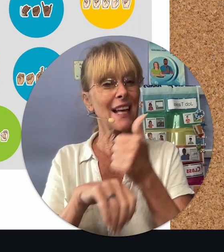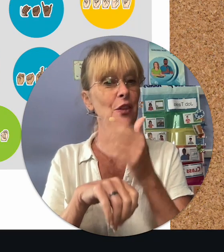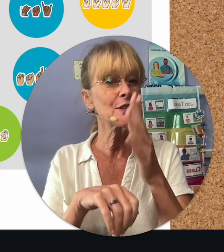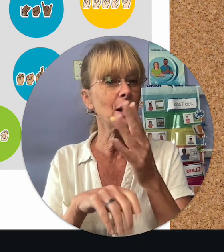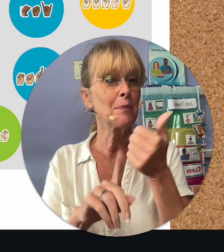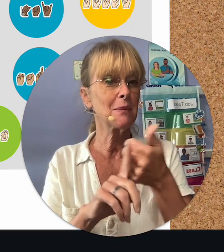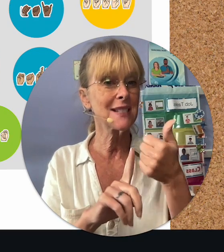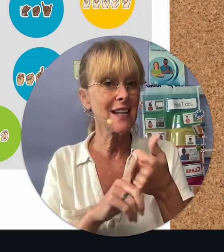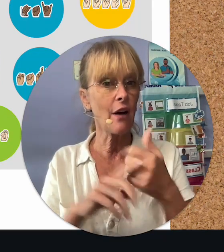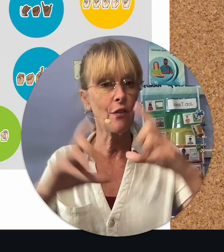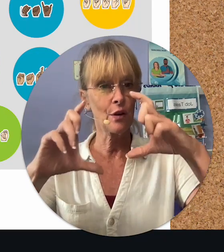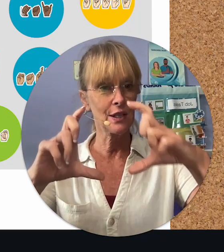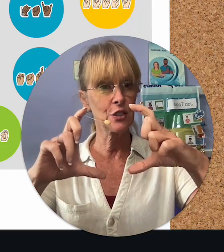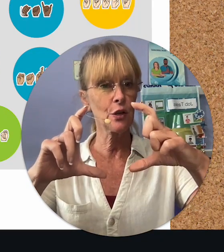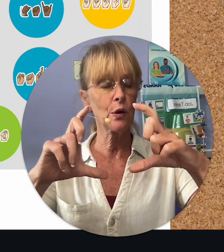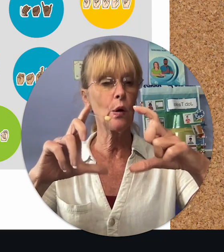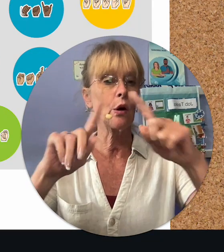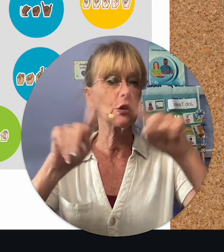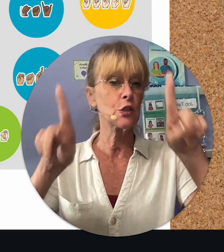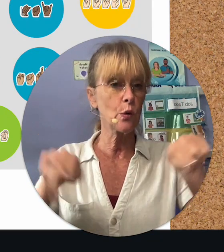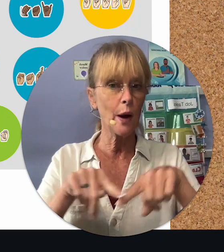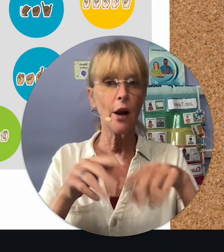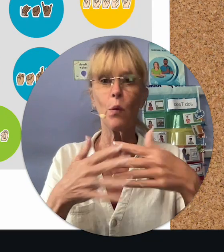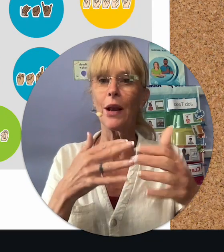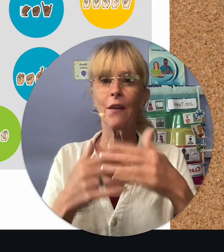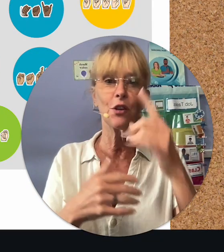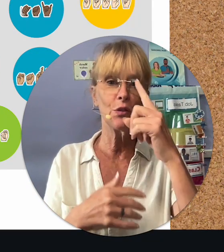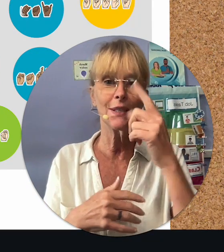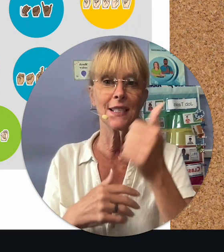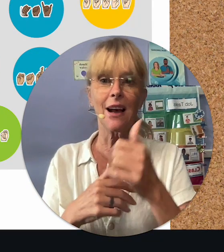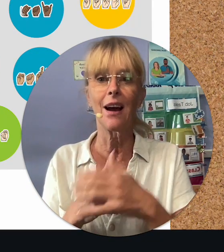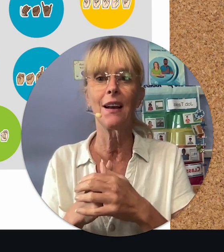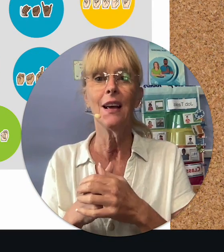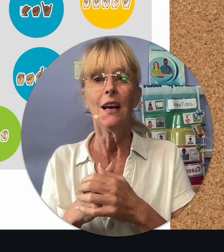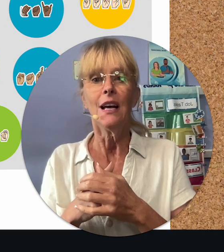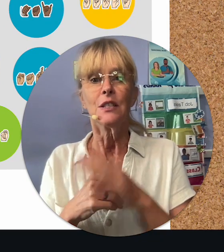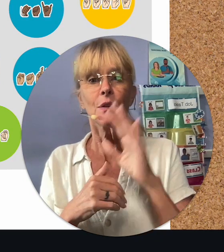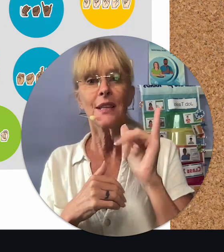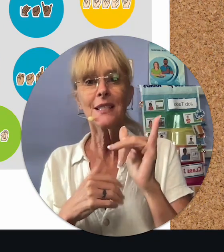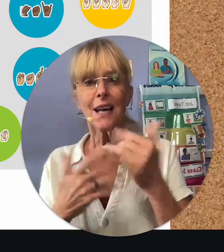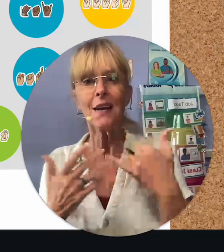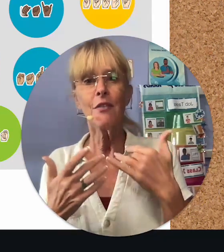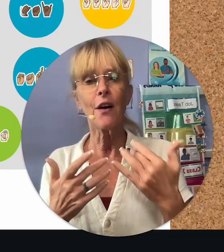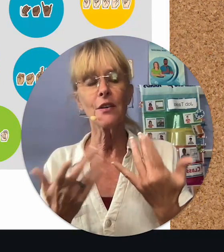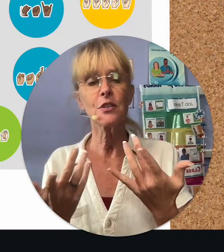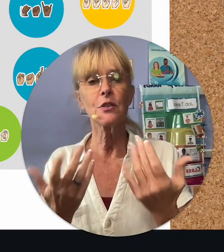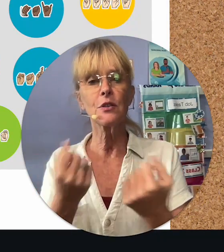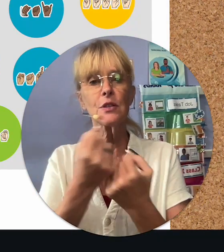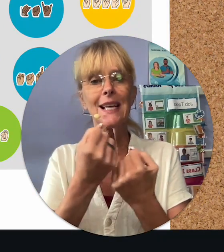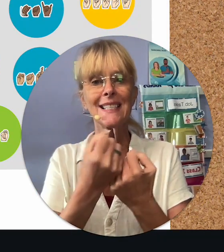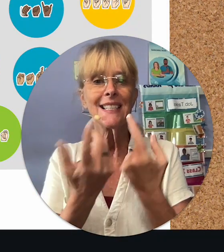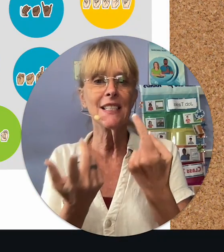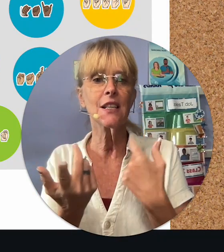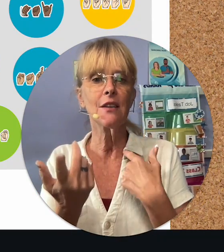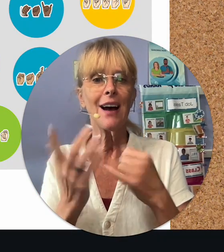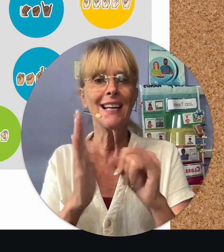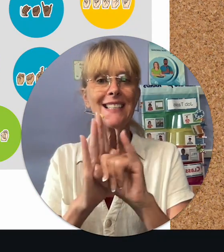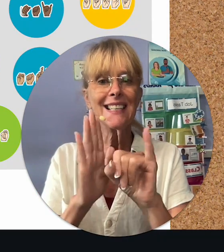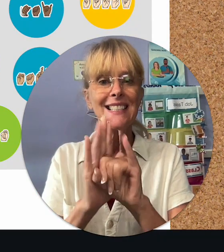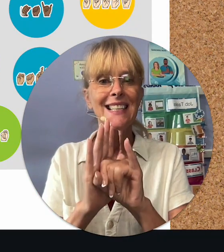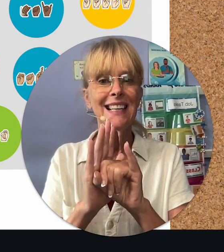can set theirs up themselves on a circle or a square, whatever you decide. So this kind of fosters a sense